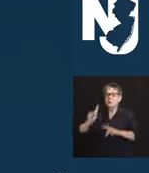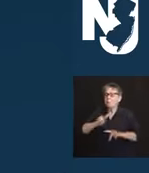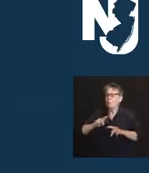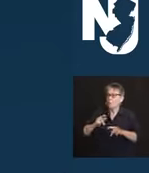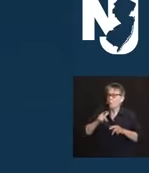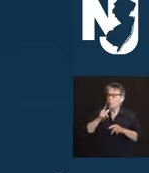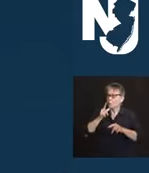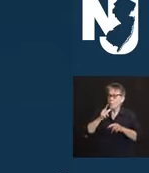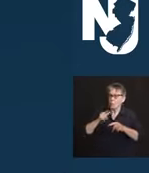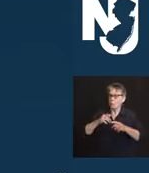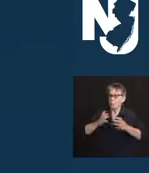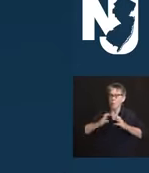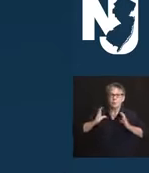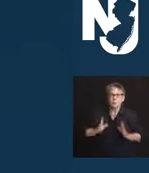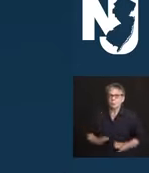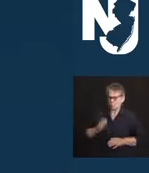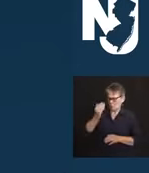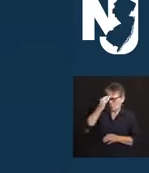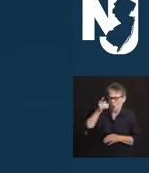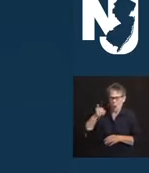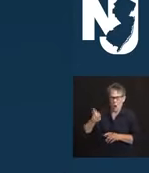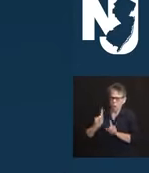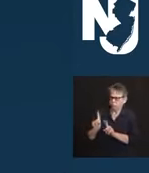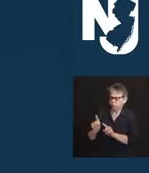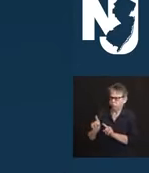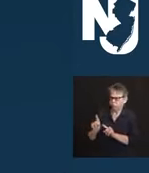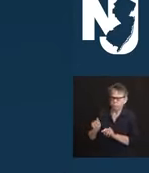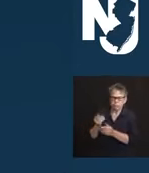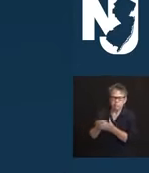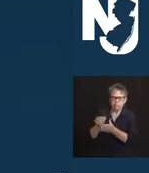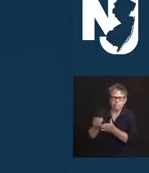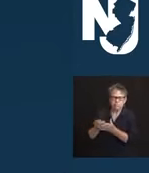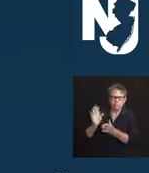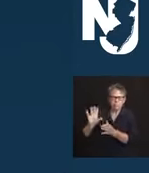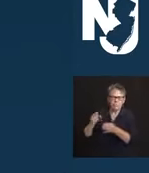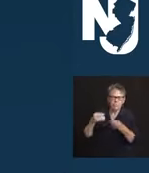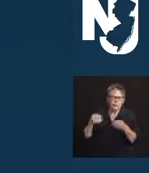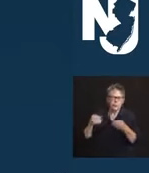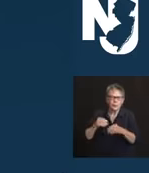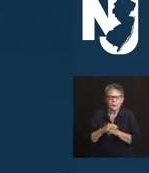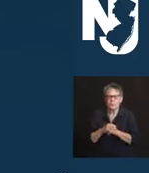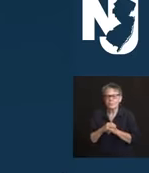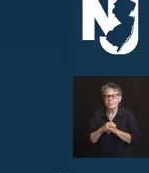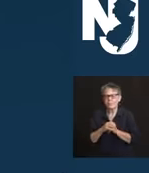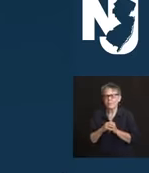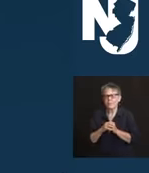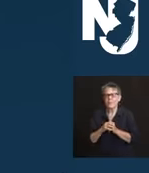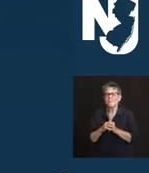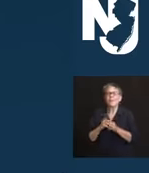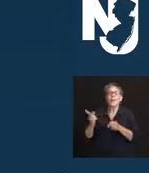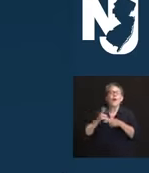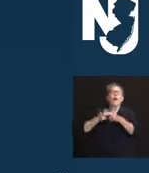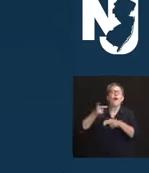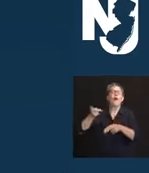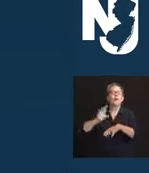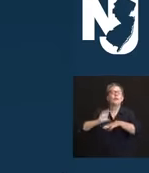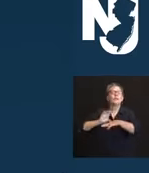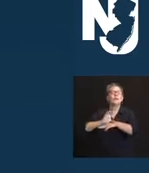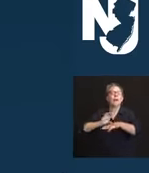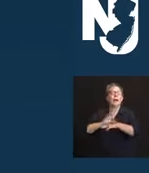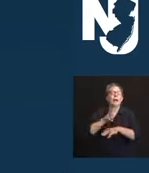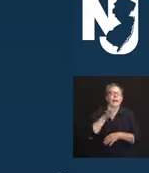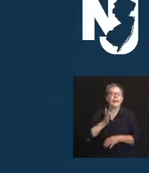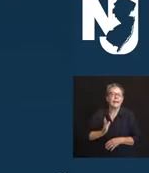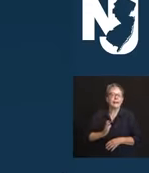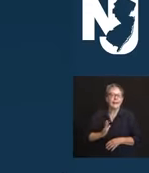city knew the chocolate lady. She was generous, often giving away her chocolates to families she knew needed a